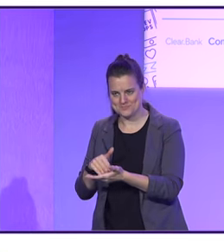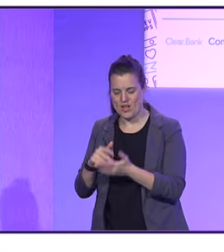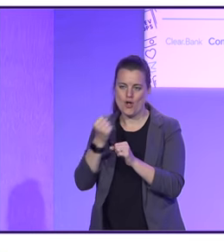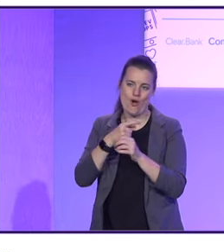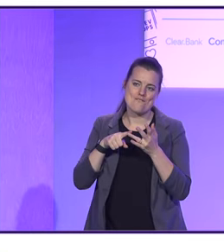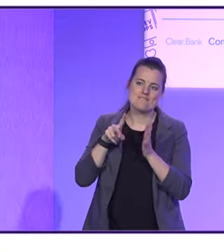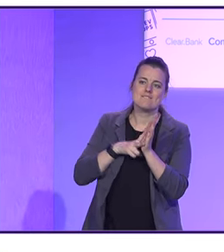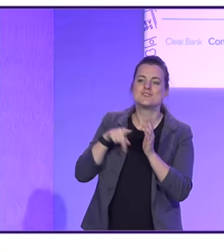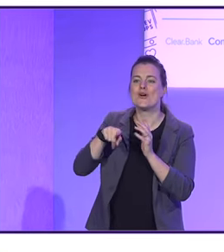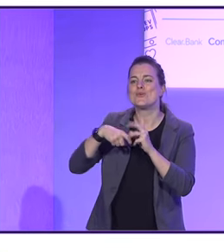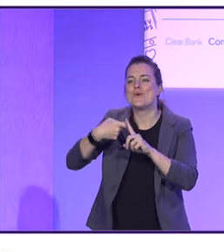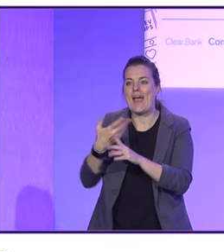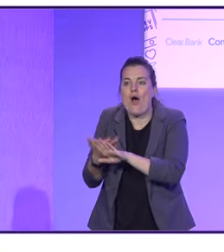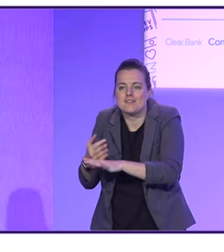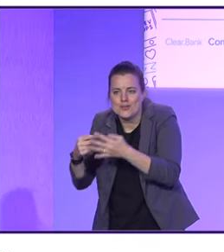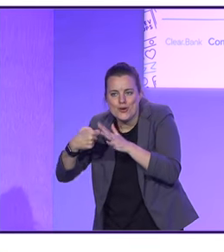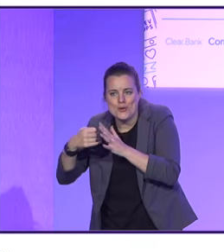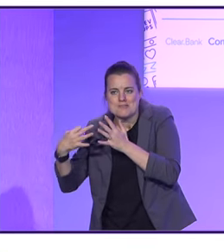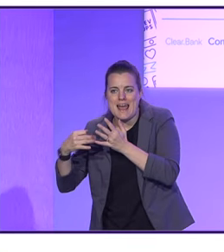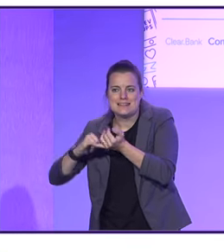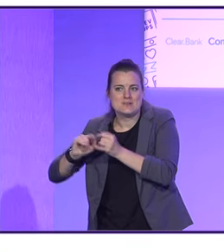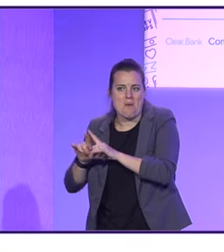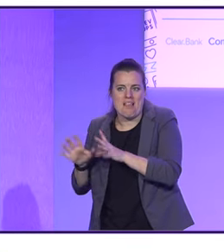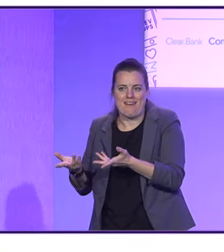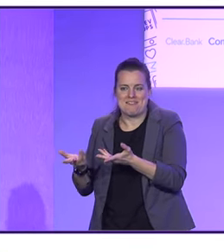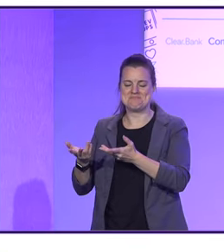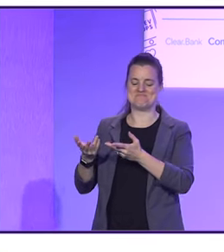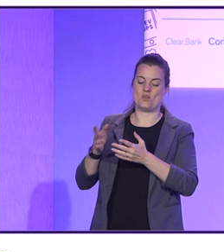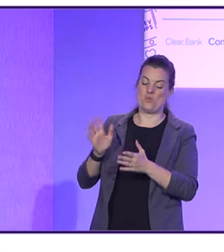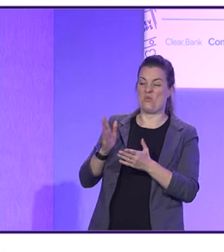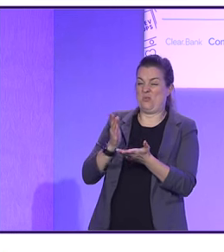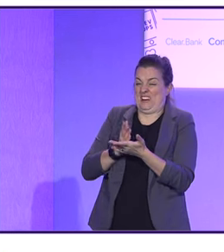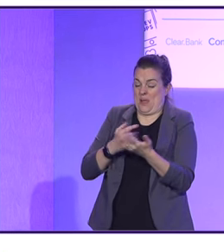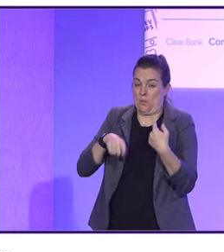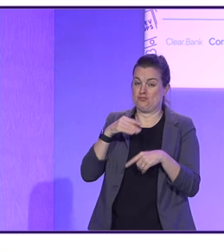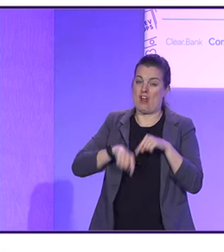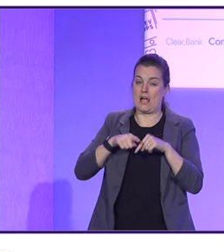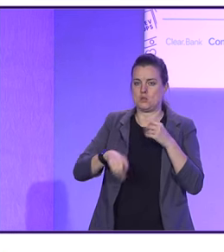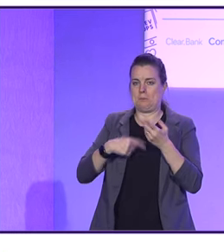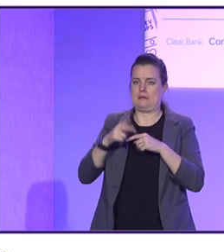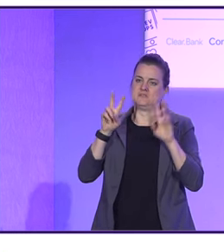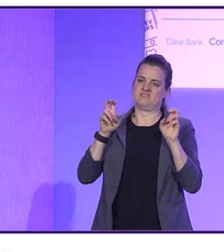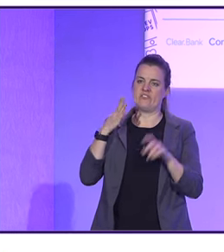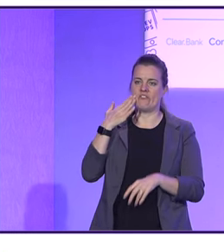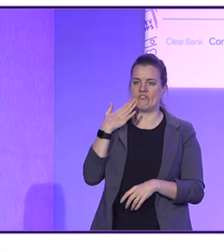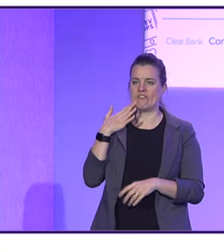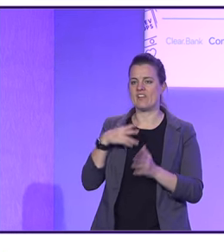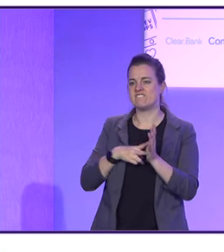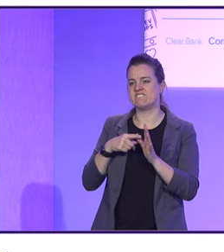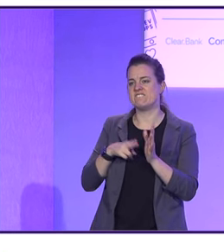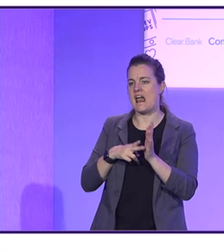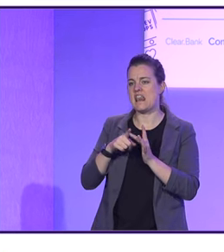Kubernetes? So we've tried to be basically as vanilla as we could be. We're using Helm as the